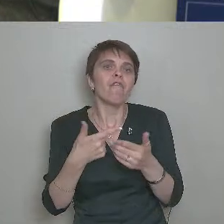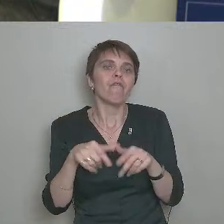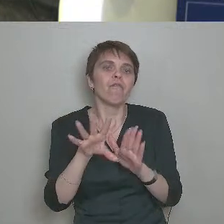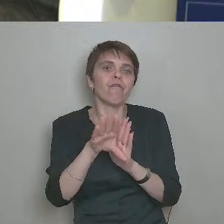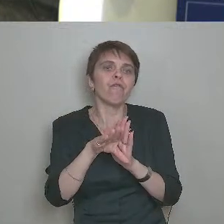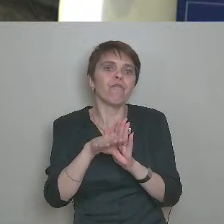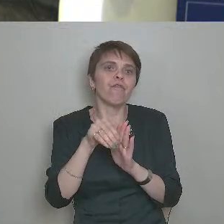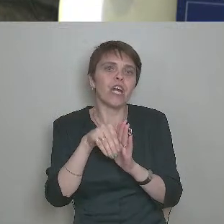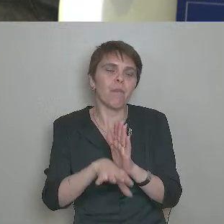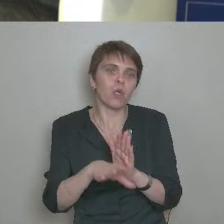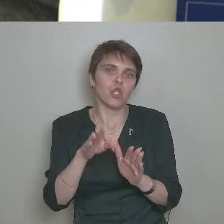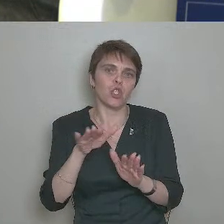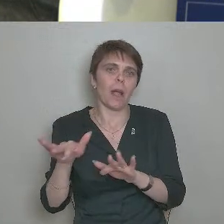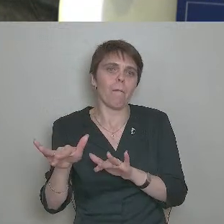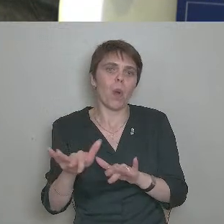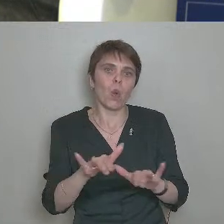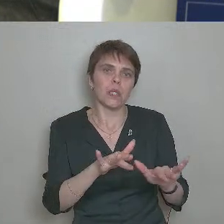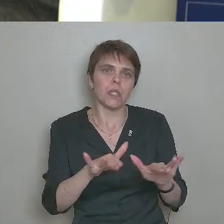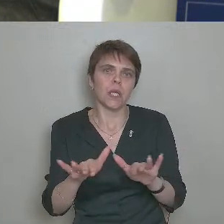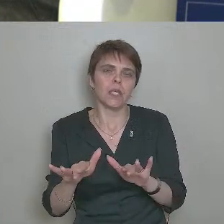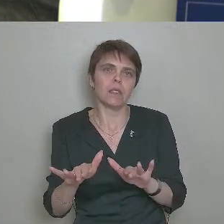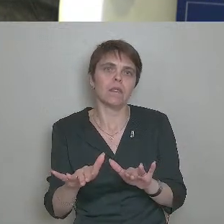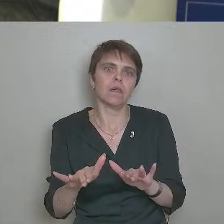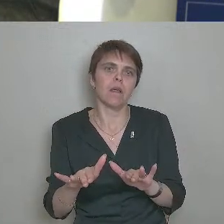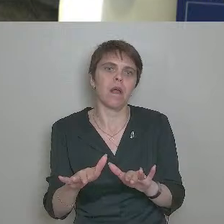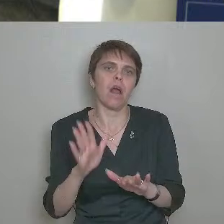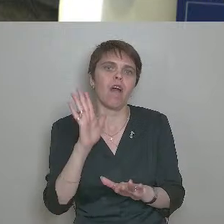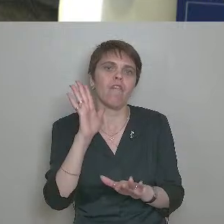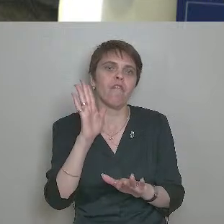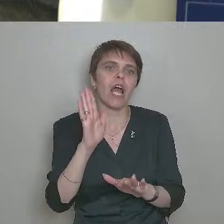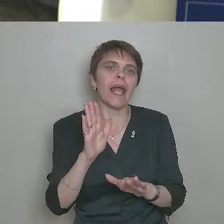turn electoral process into